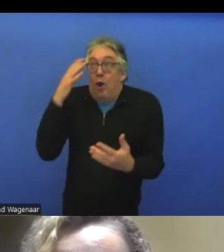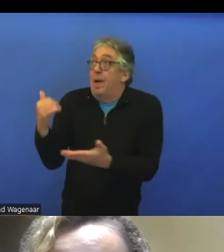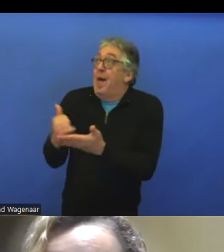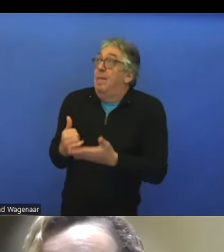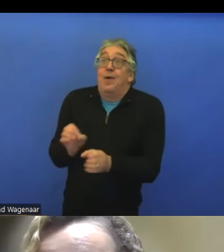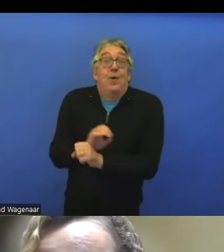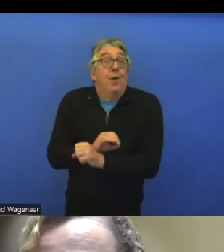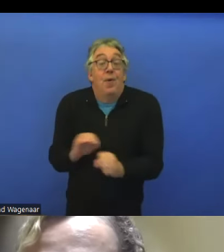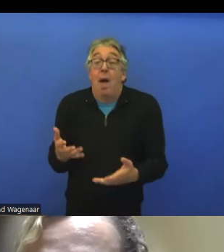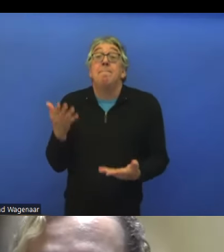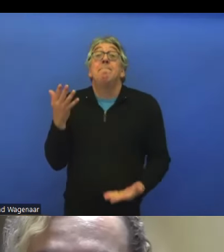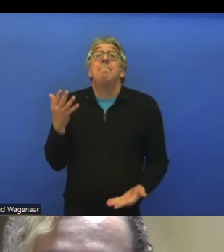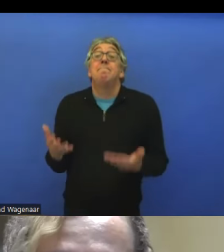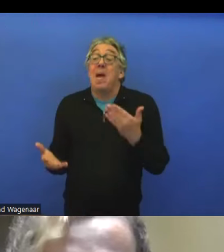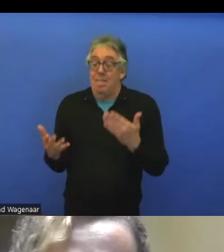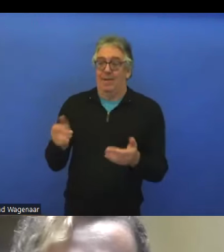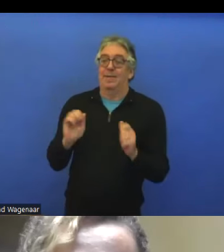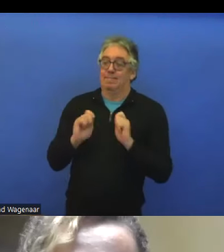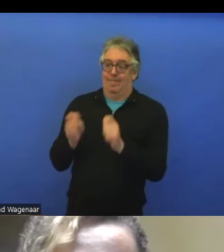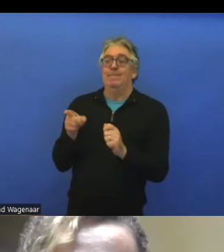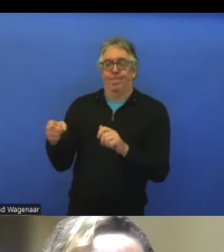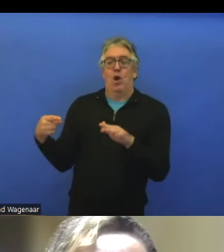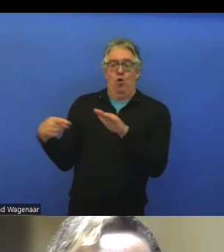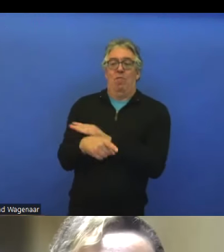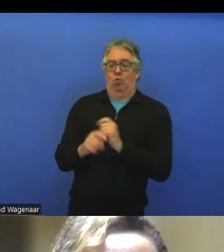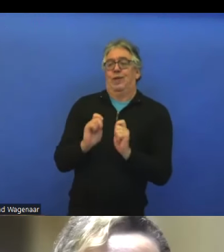refugees, might be entitled to refugee status.